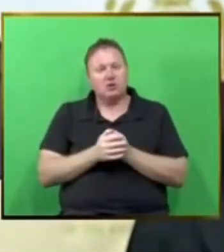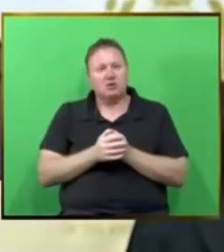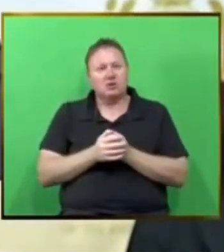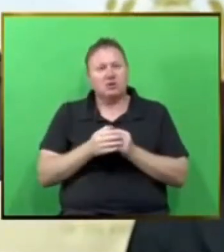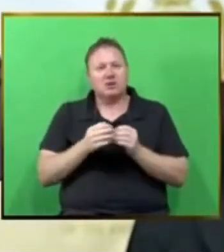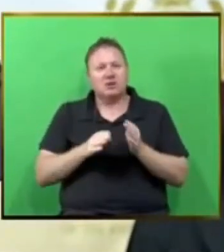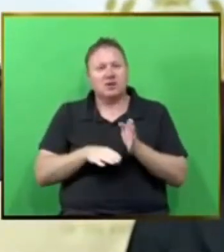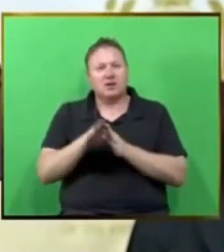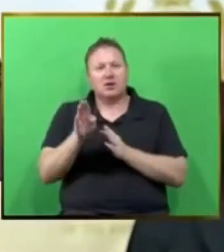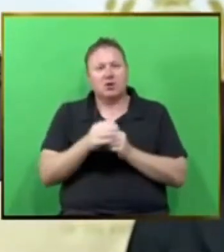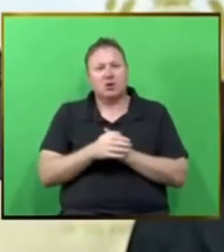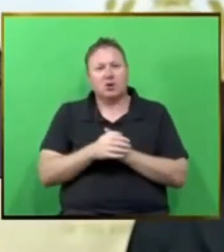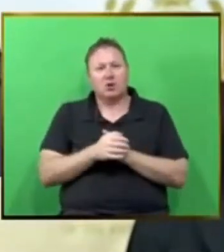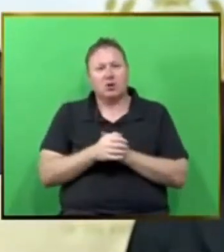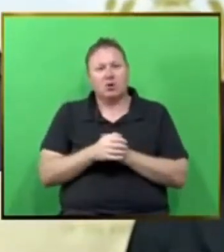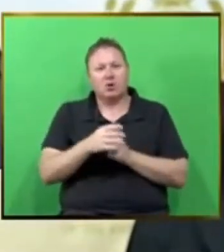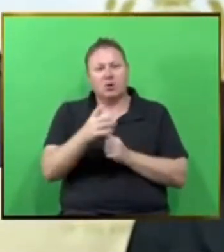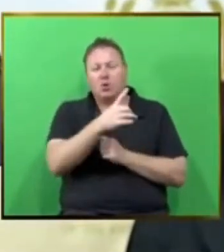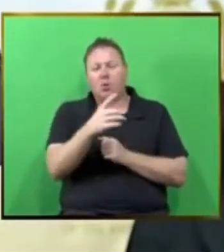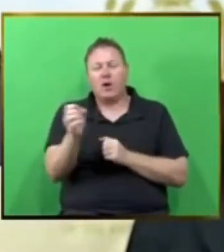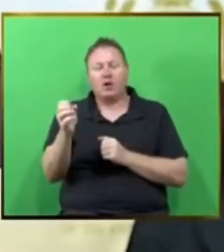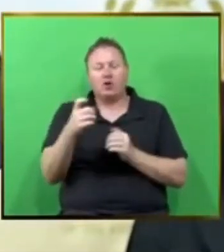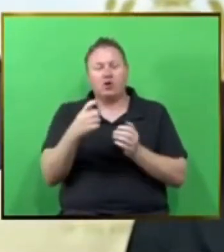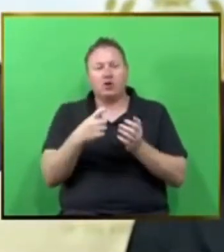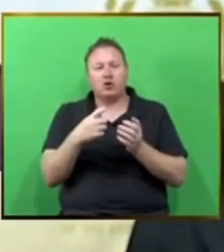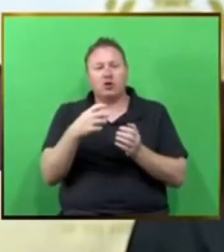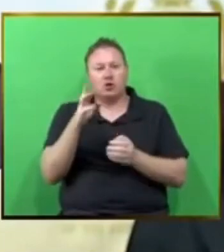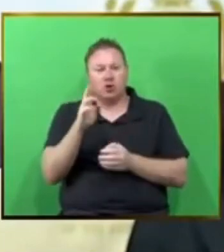increase of 100 rand to the old age grant.